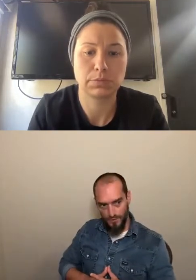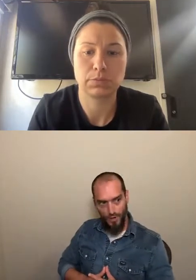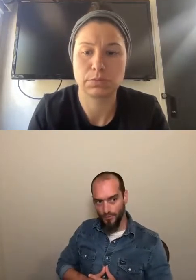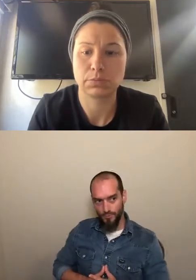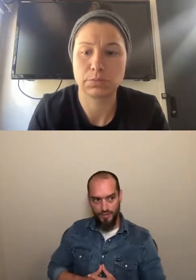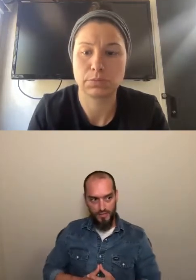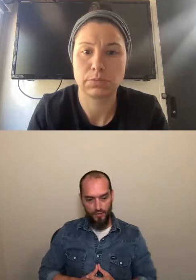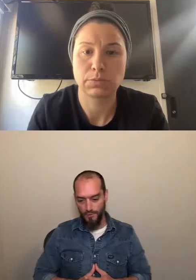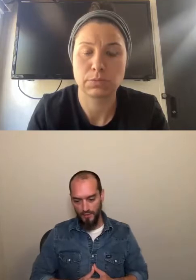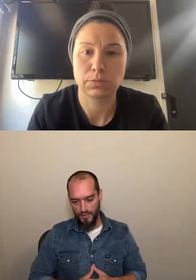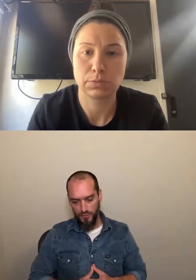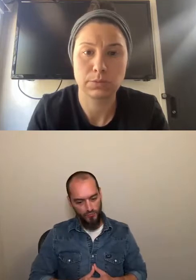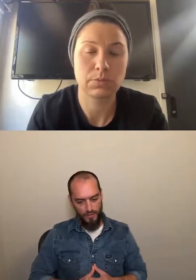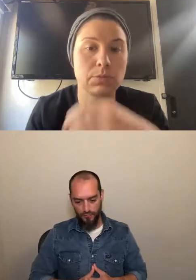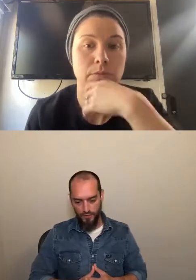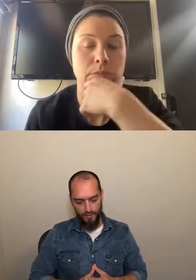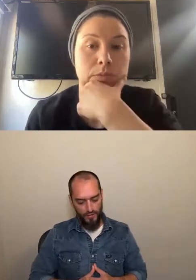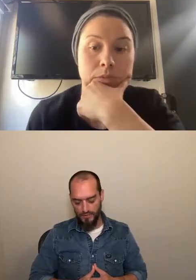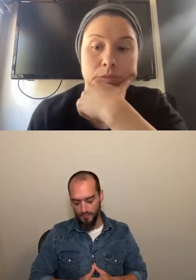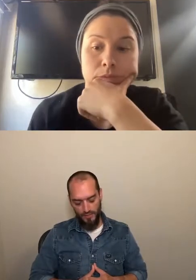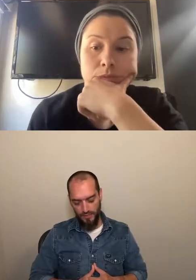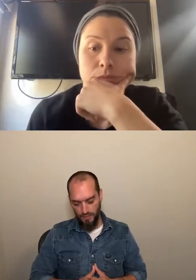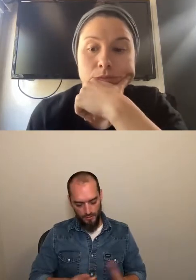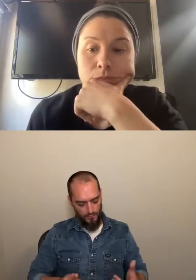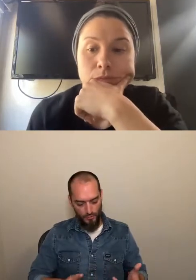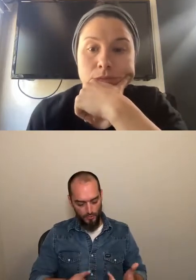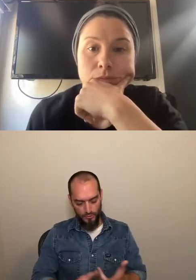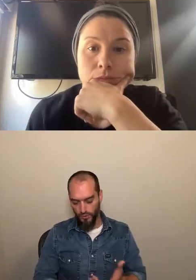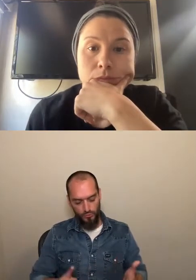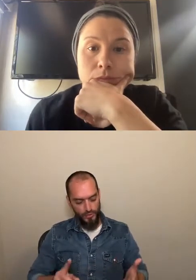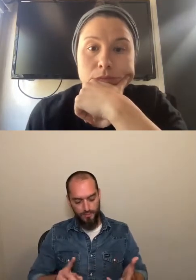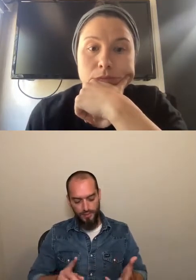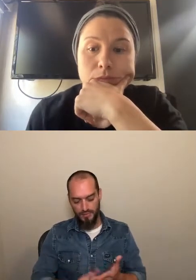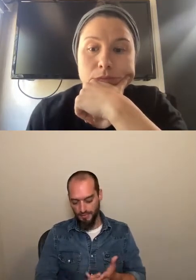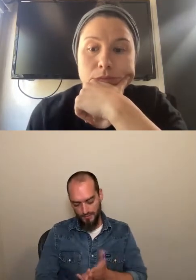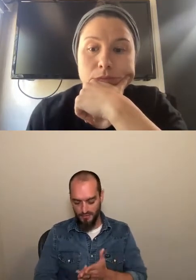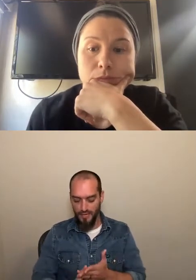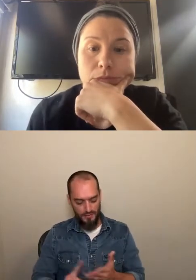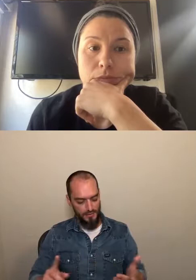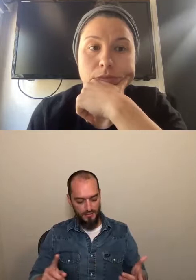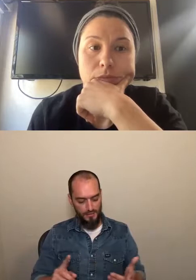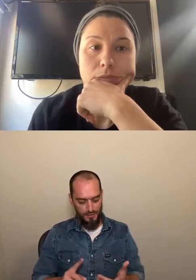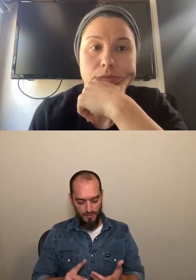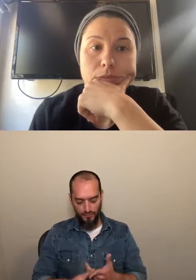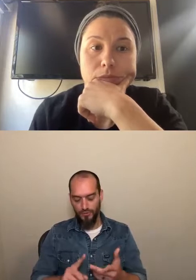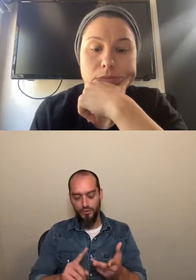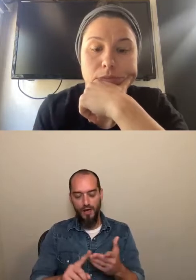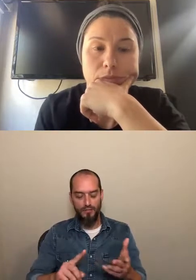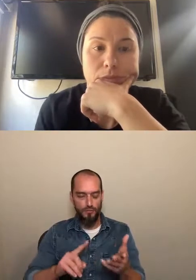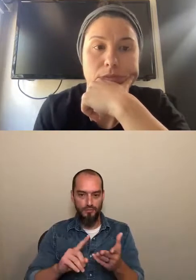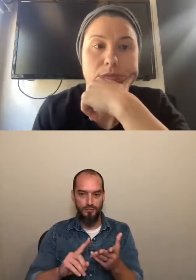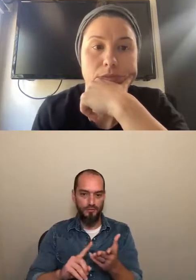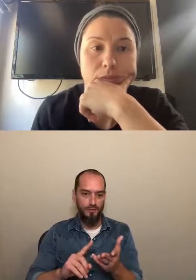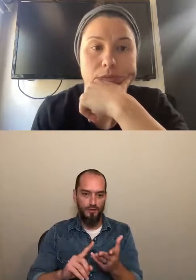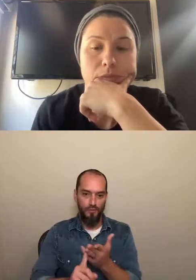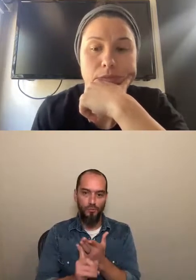And so I always break it down for my clients very, very, very simply. For mold to grow, three basic necessities: food,